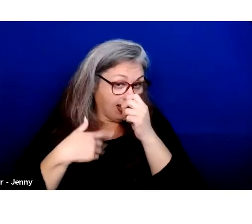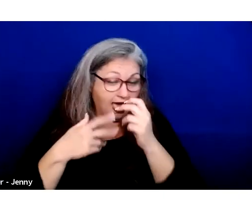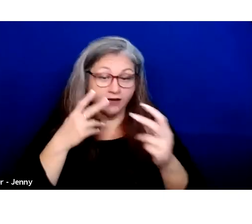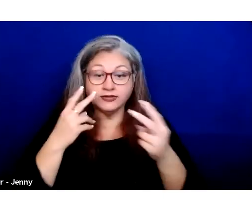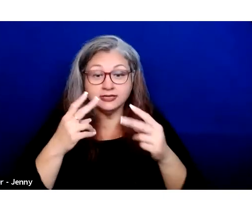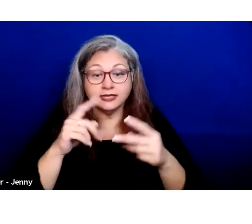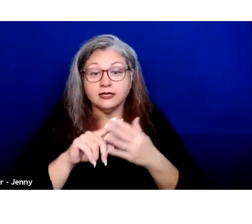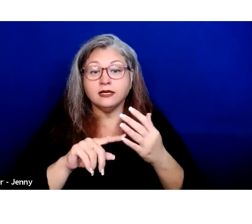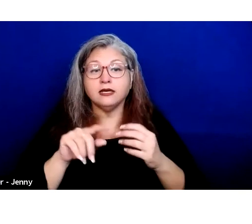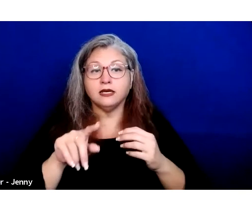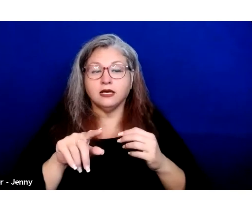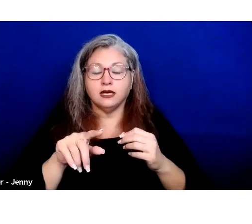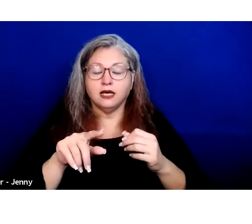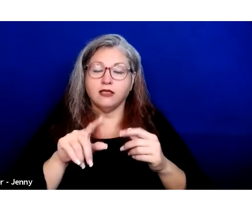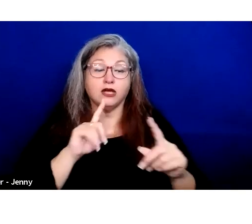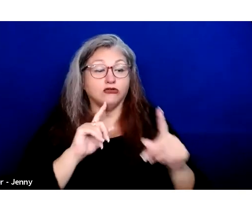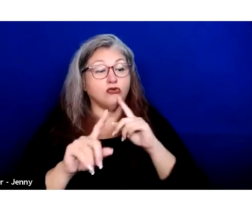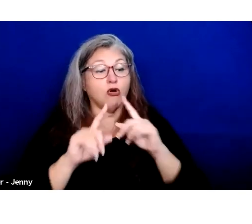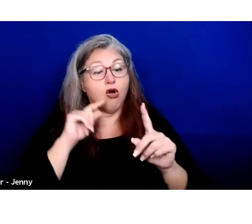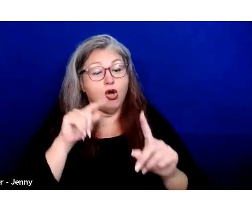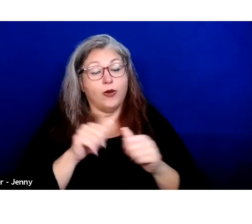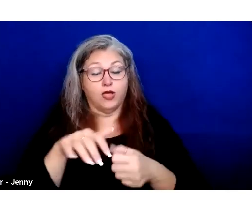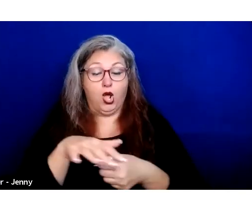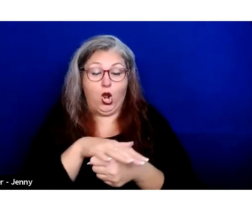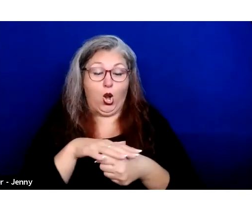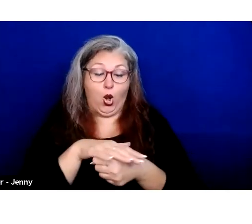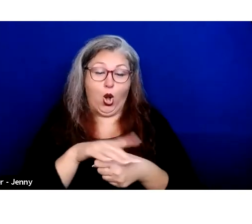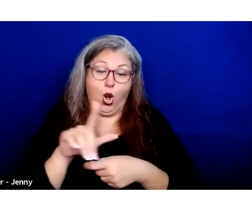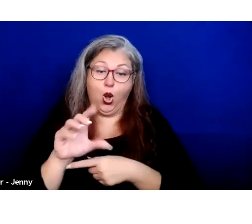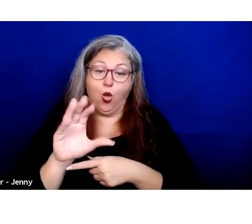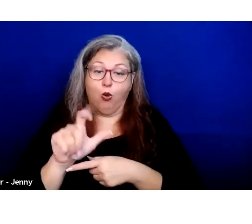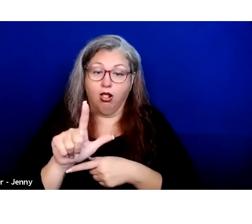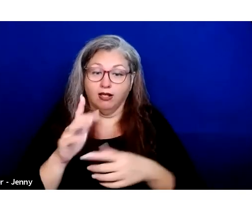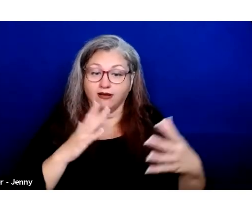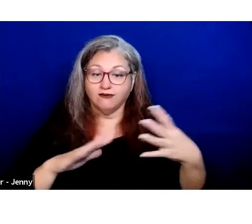that the discourse around local fashion, right?